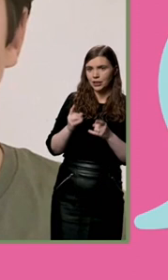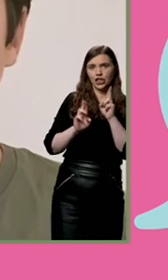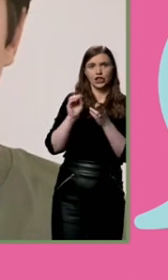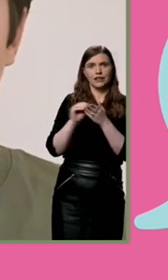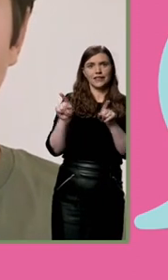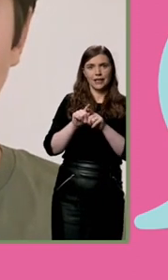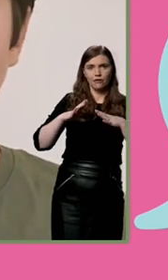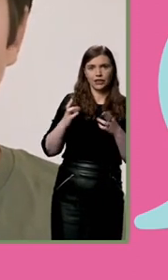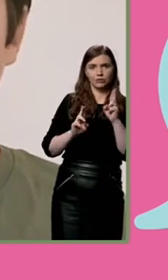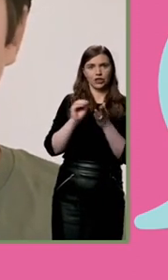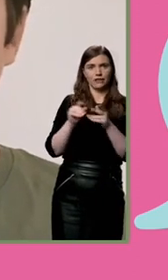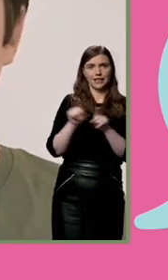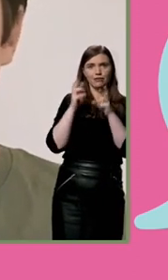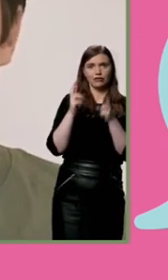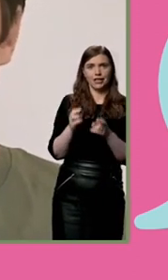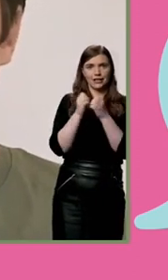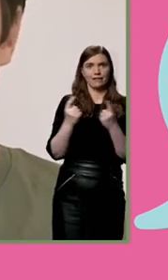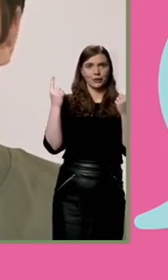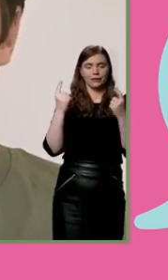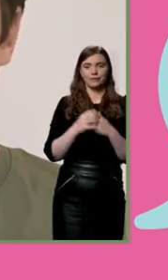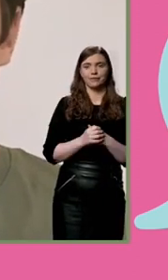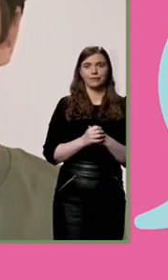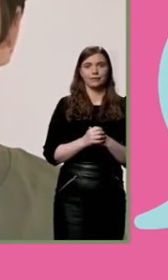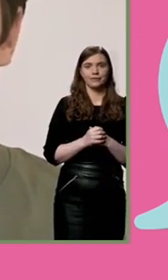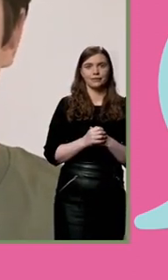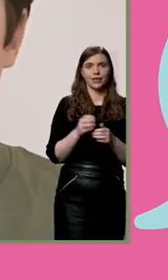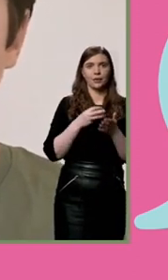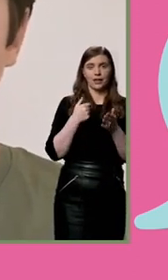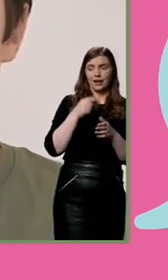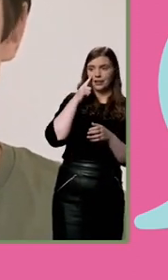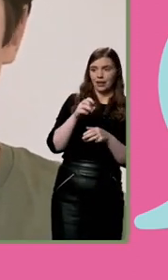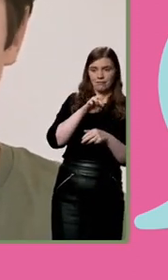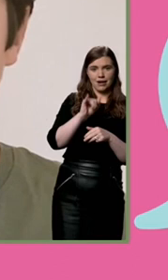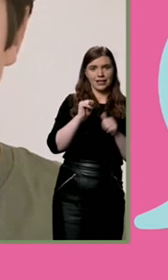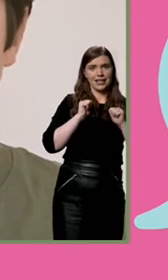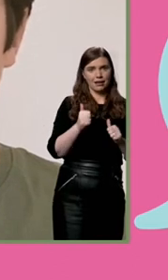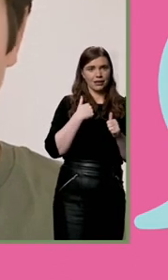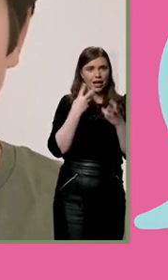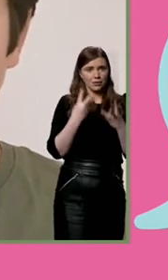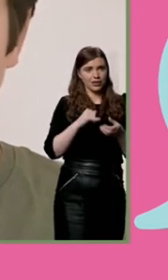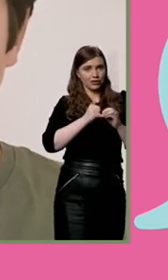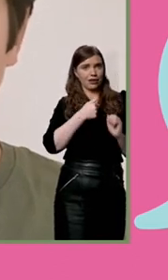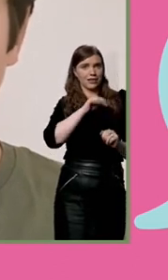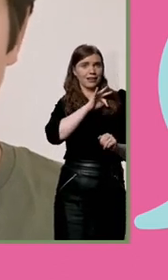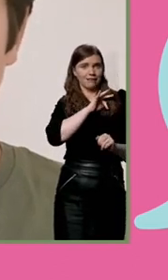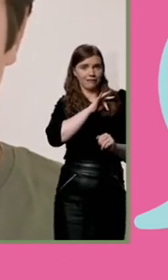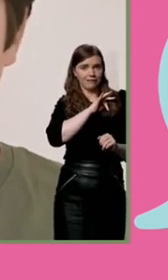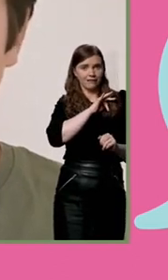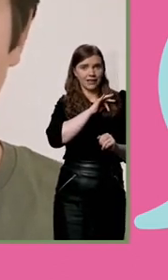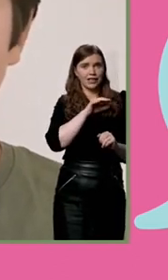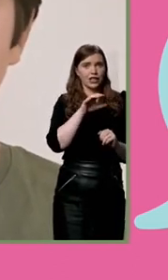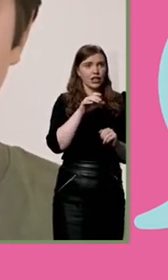being, and I should have the same freedom and rights, just like everyone else. When I saw that Molly could do it, I wanted to try for